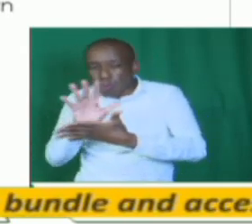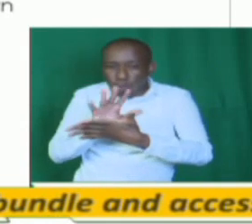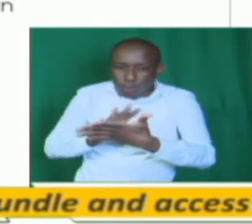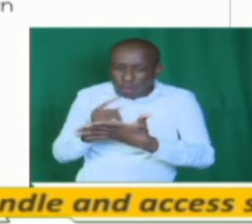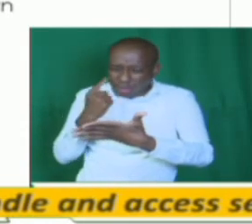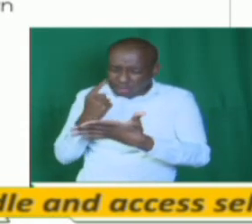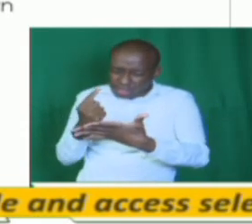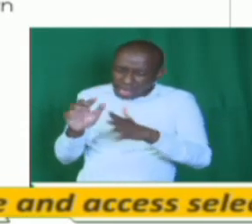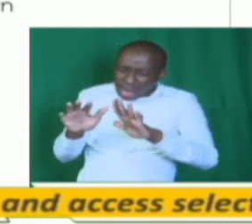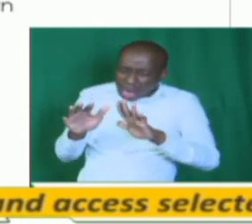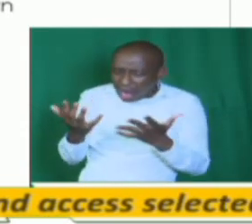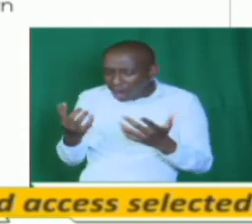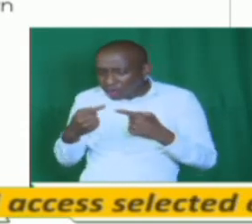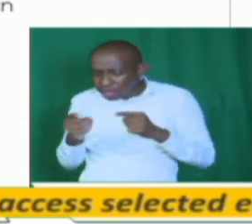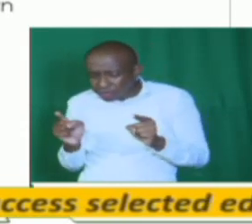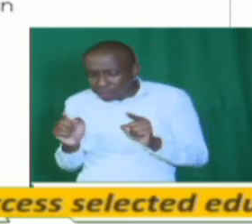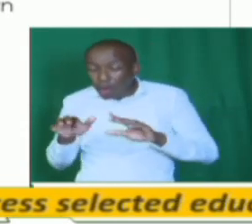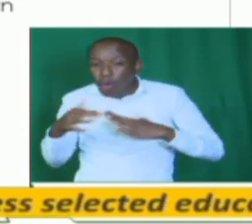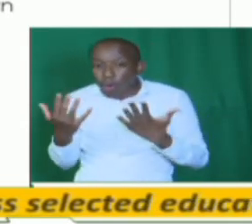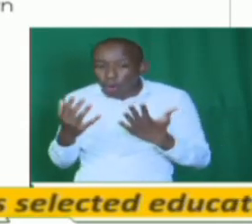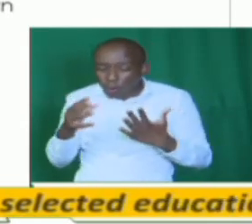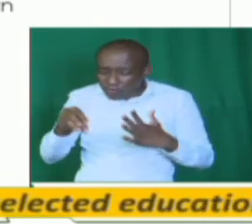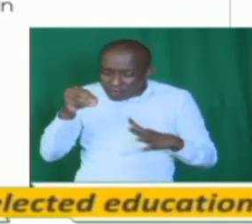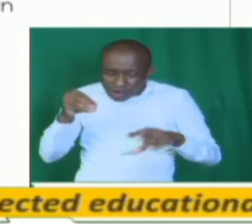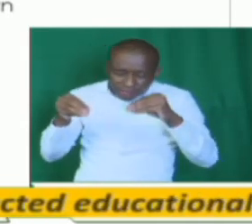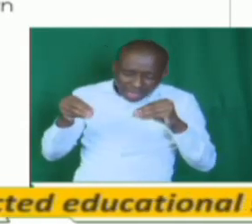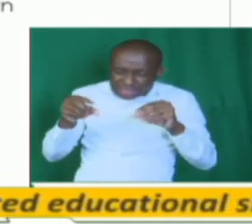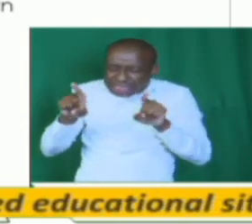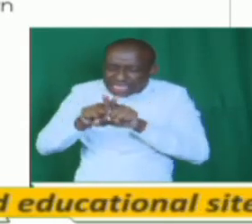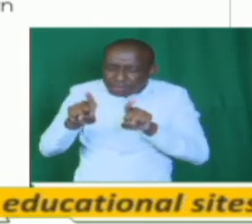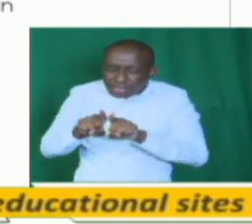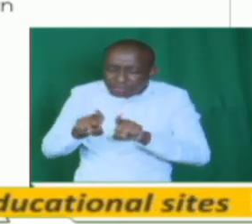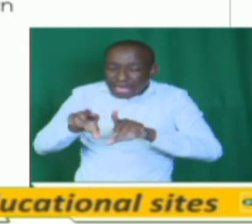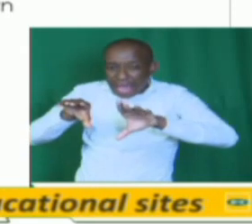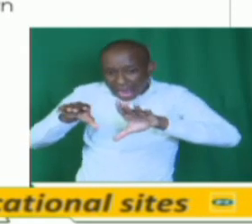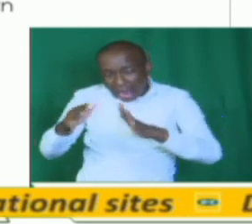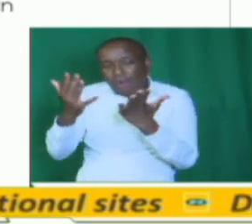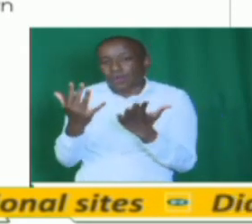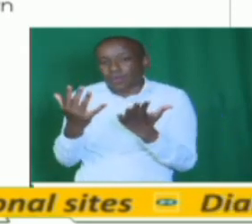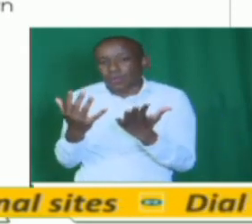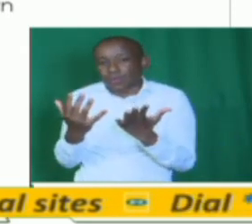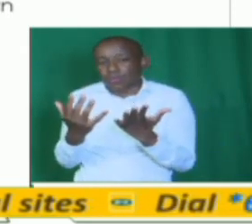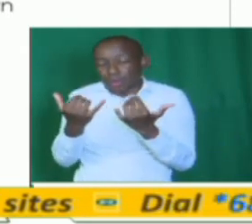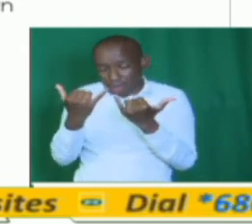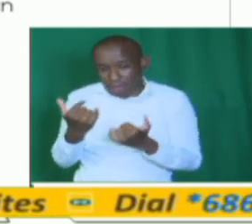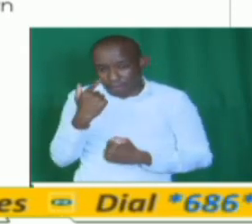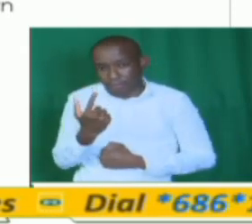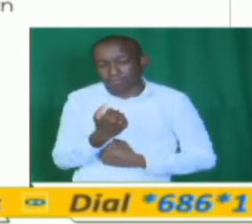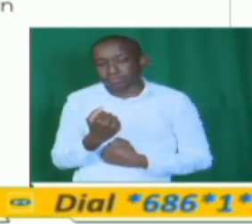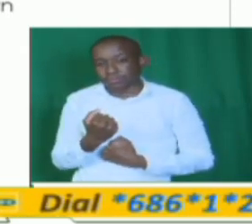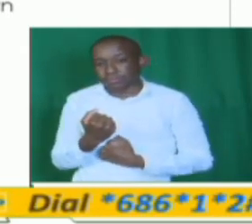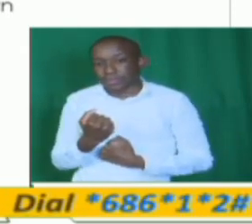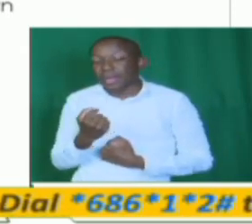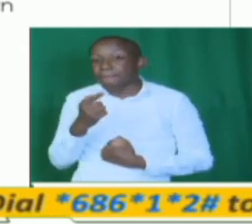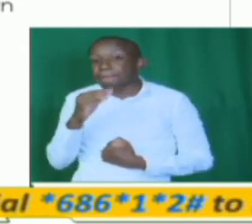the difference or the similarities between those 2 aspects or entities. So